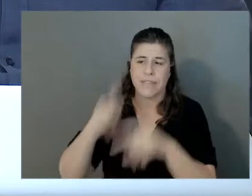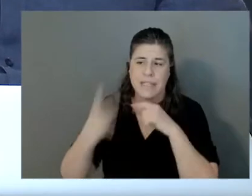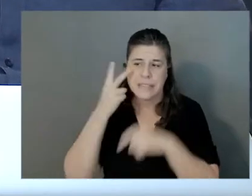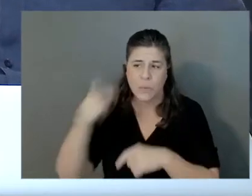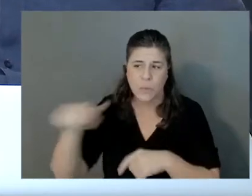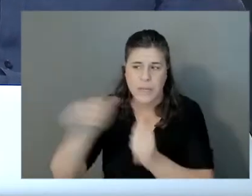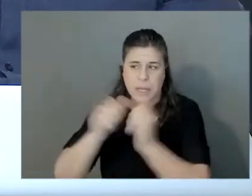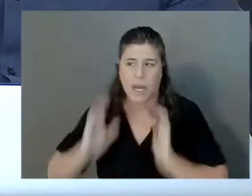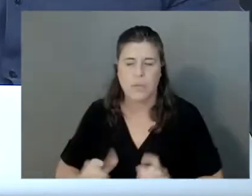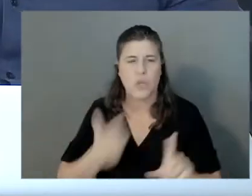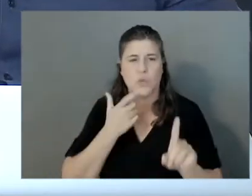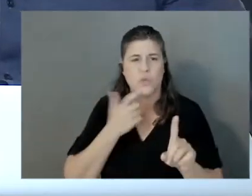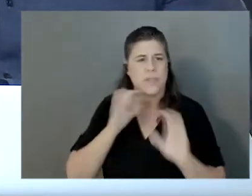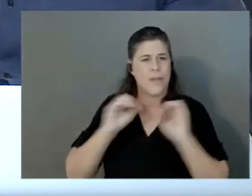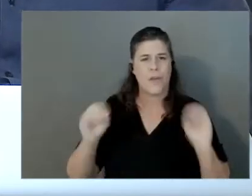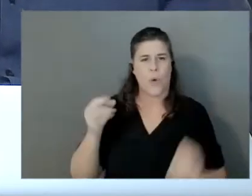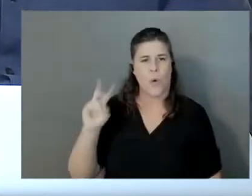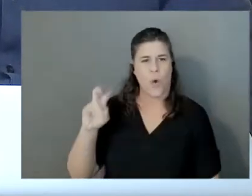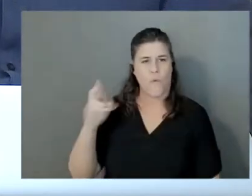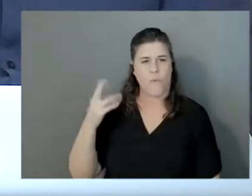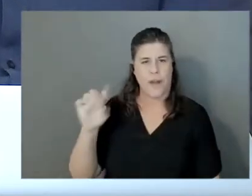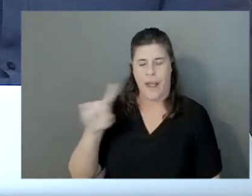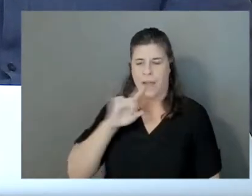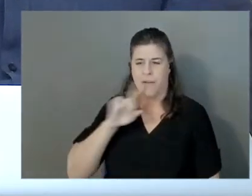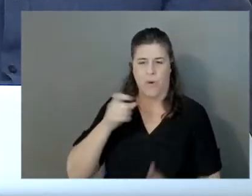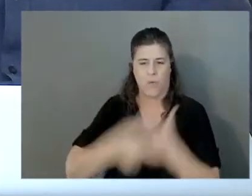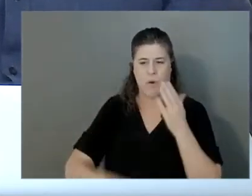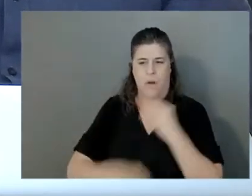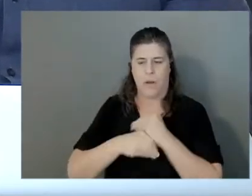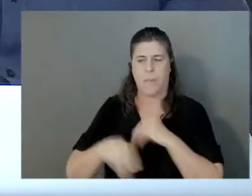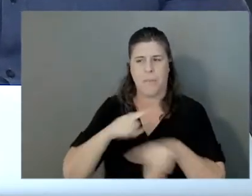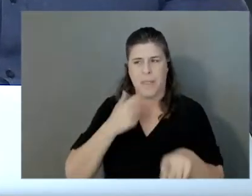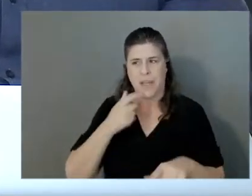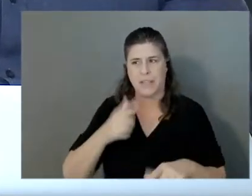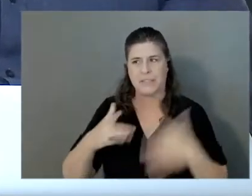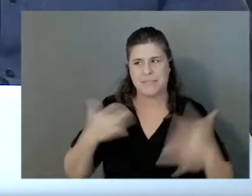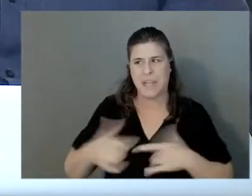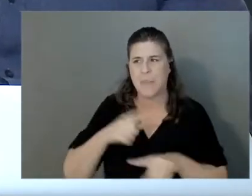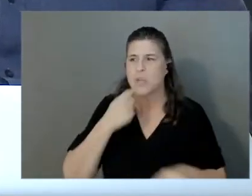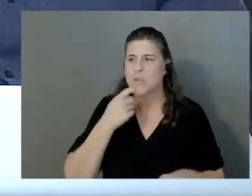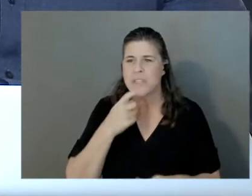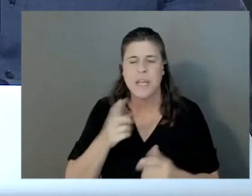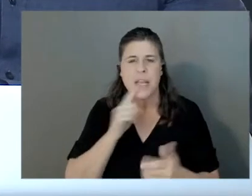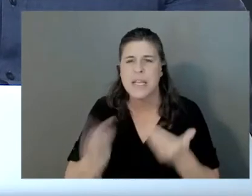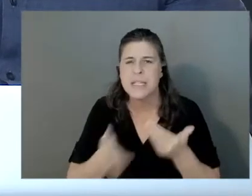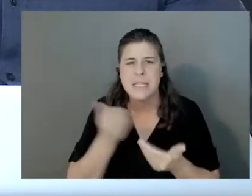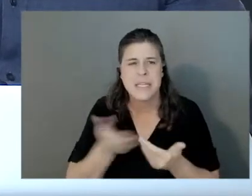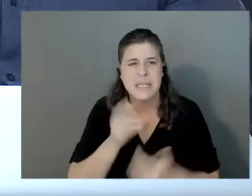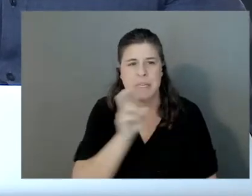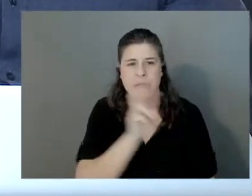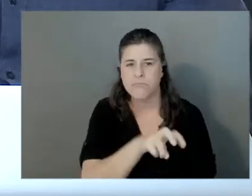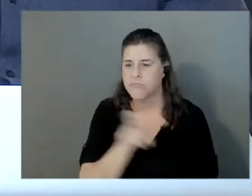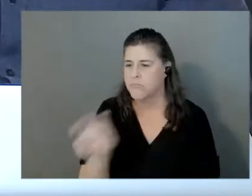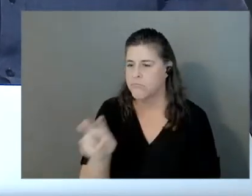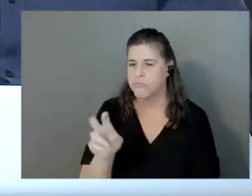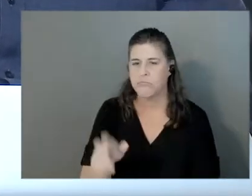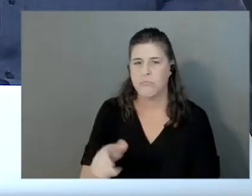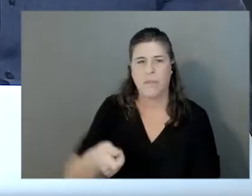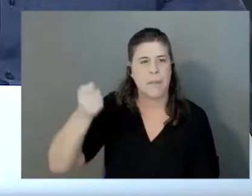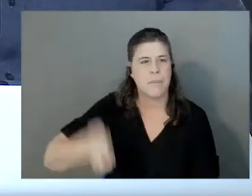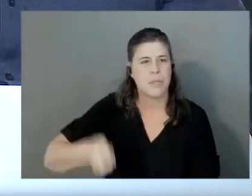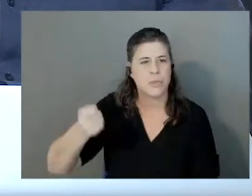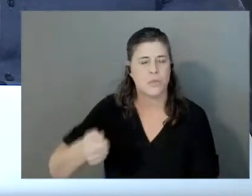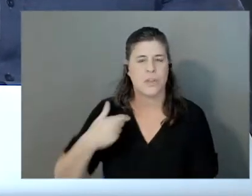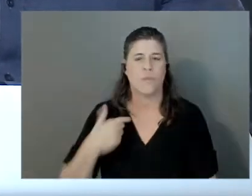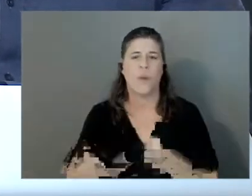I think developers would be rejoicing. You said it's as easy as flipping a switch. We have a technical audience. Could you just